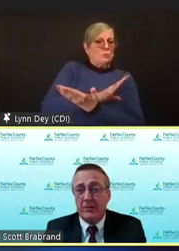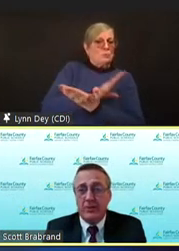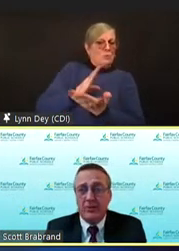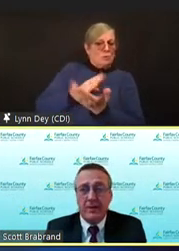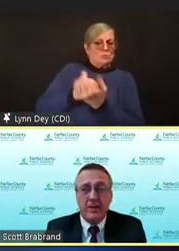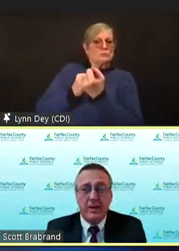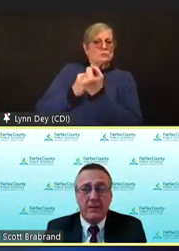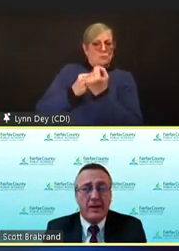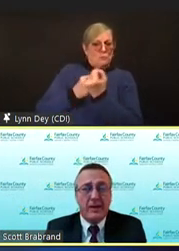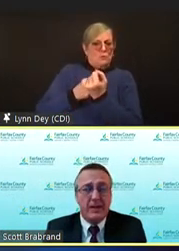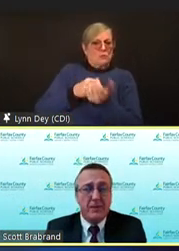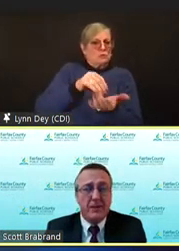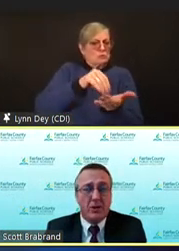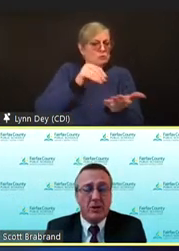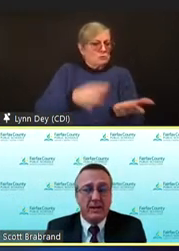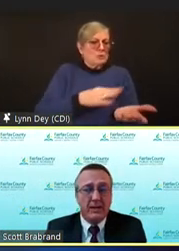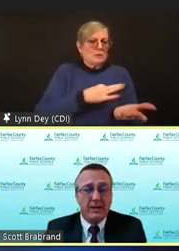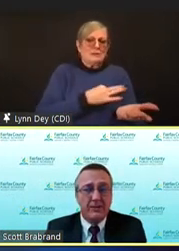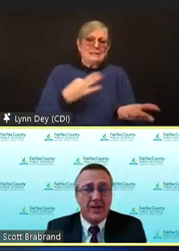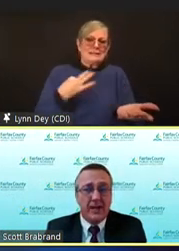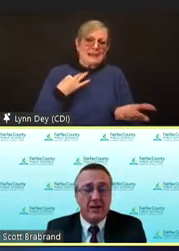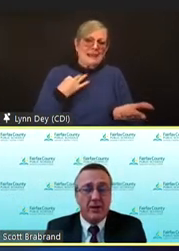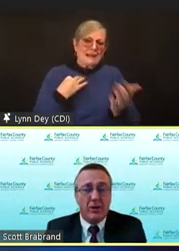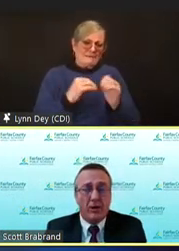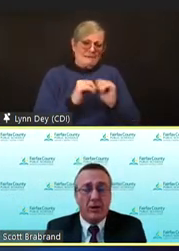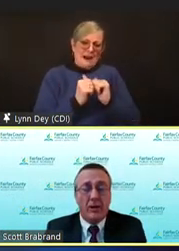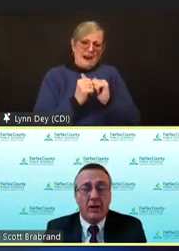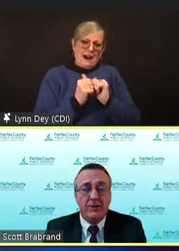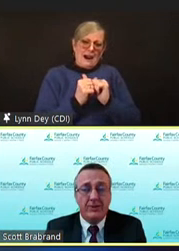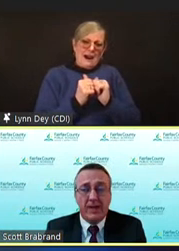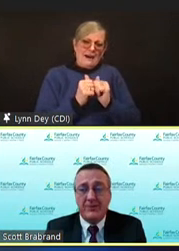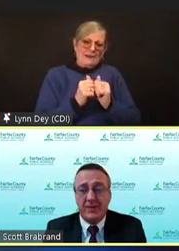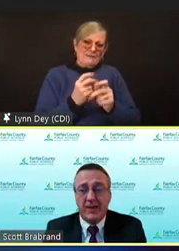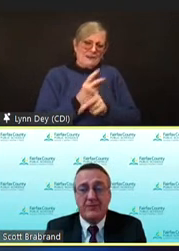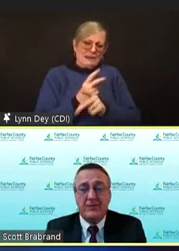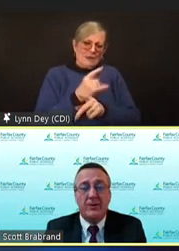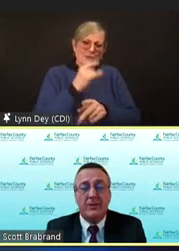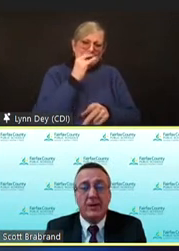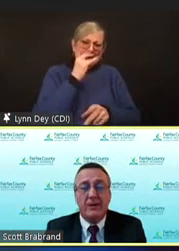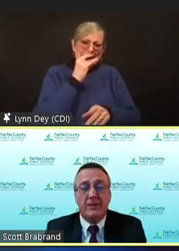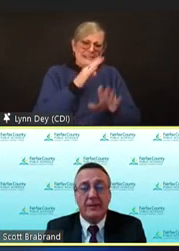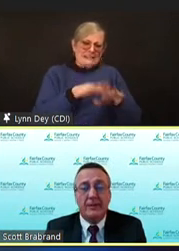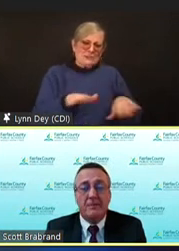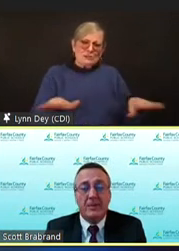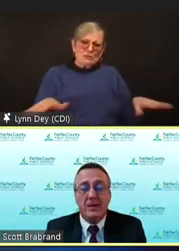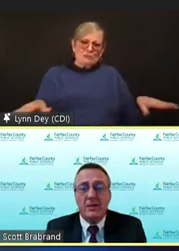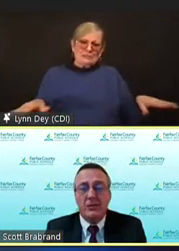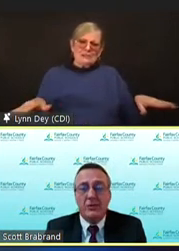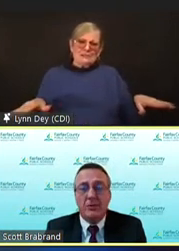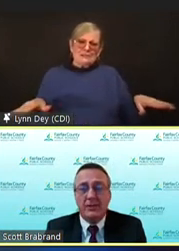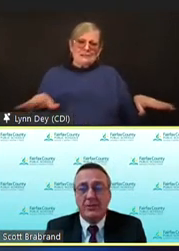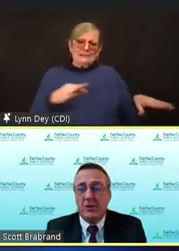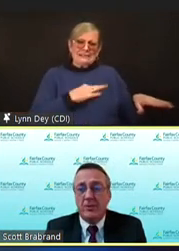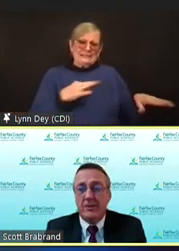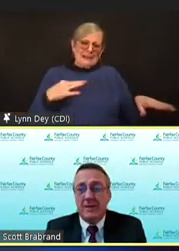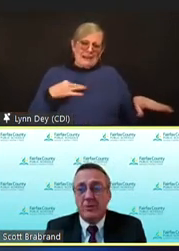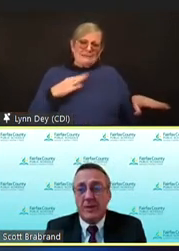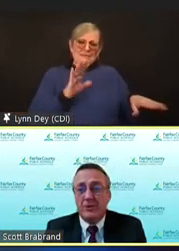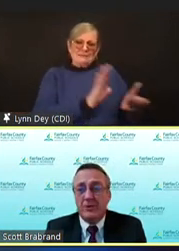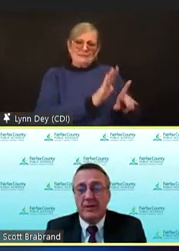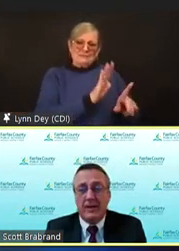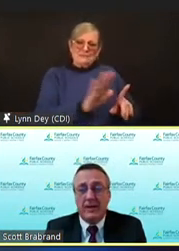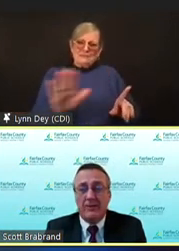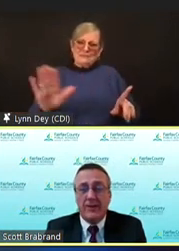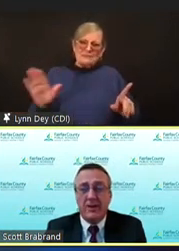our students and faculty in our community by keeping our kids and our staff safe during the pandemic. So let's go to the